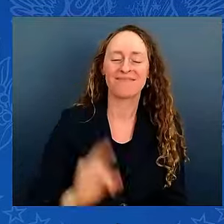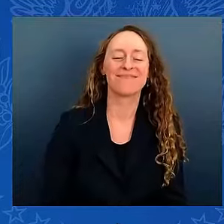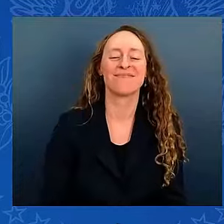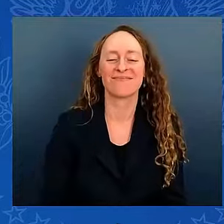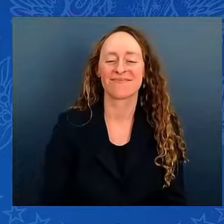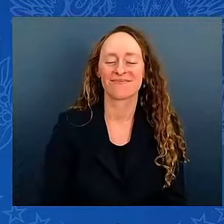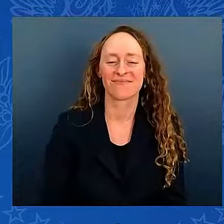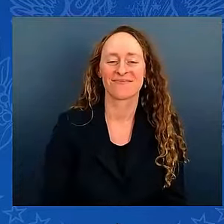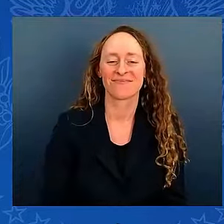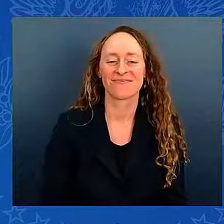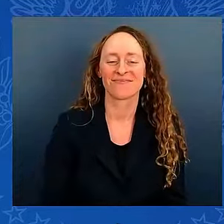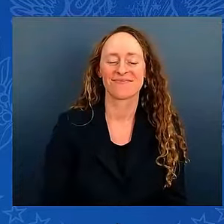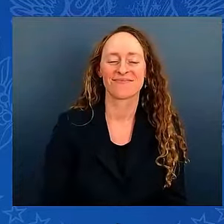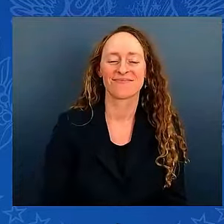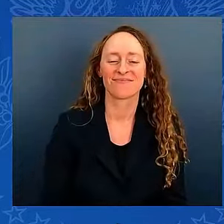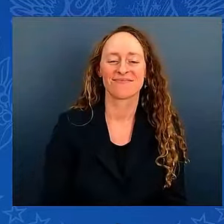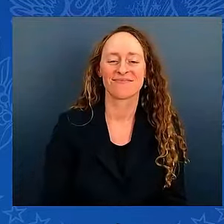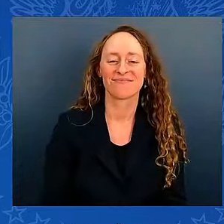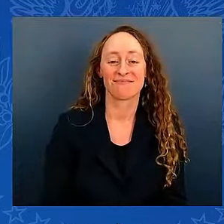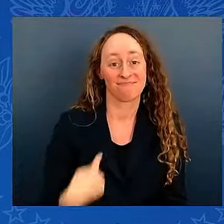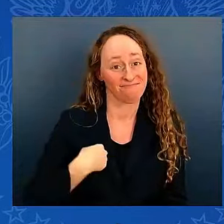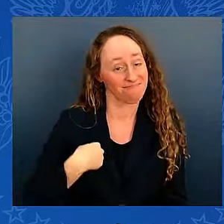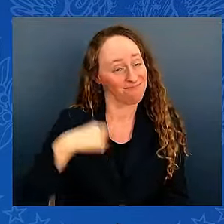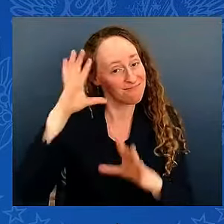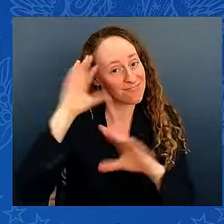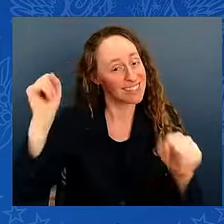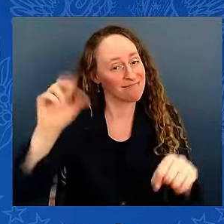I won't be president. They can't stop me from going there then.